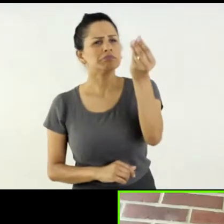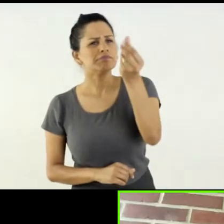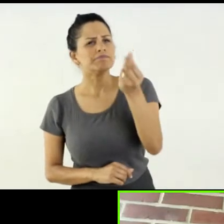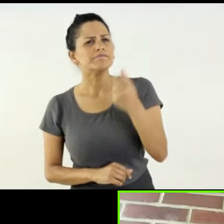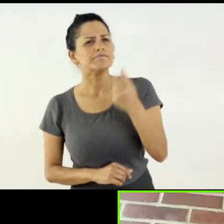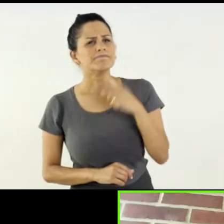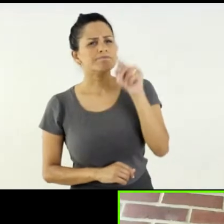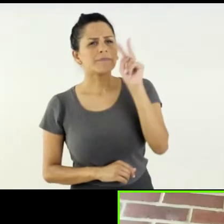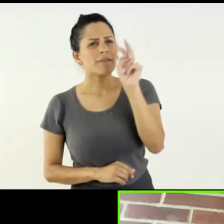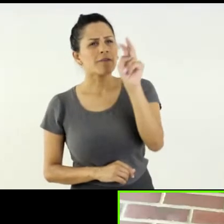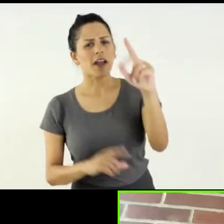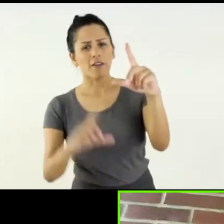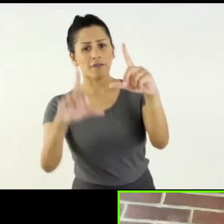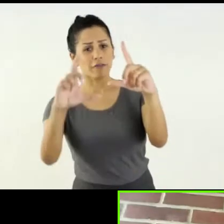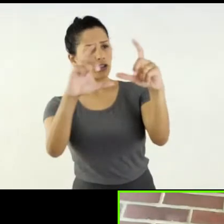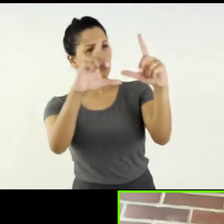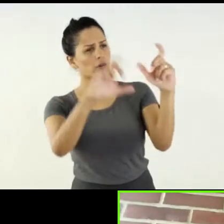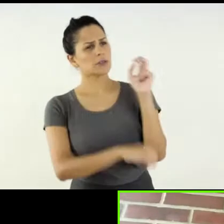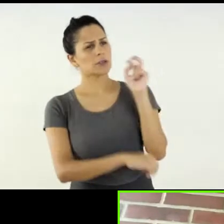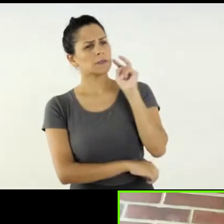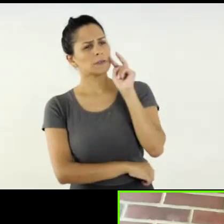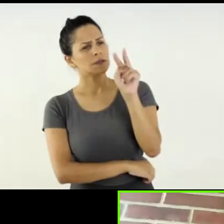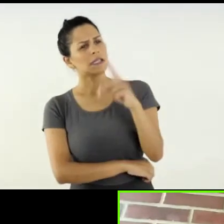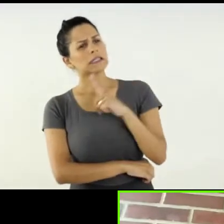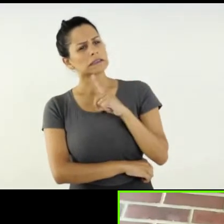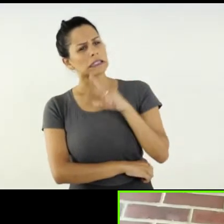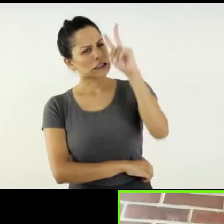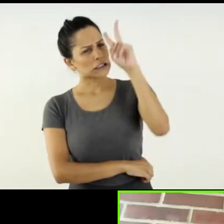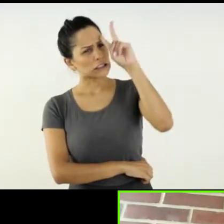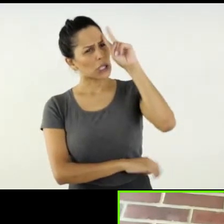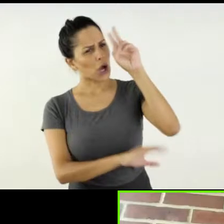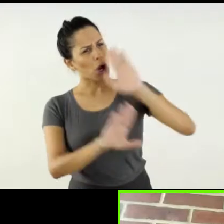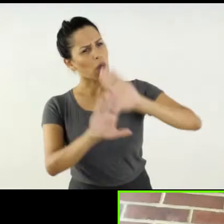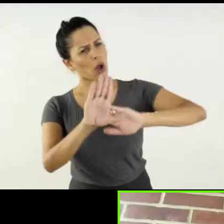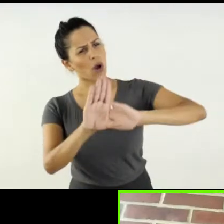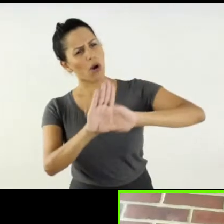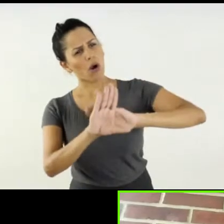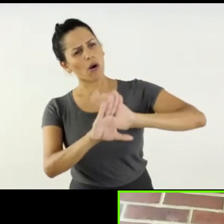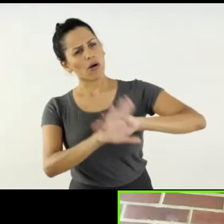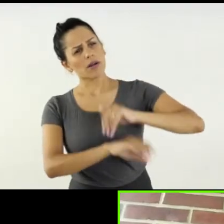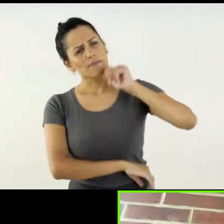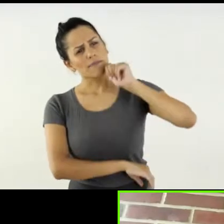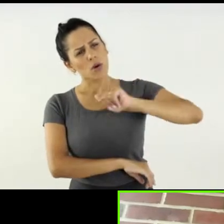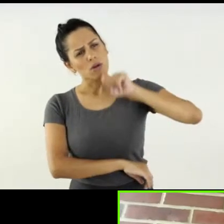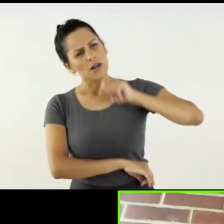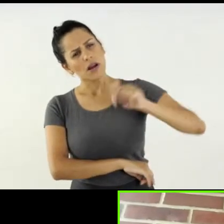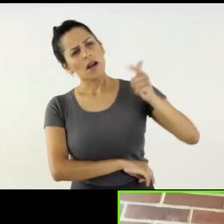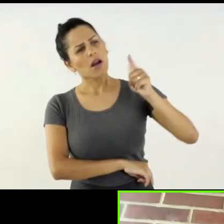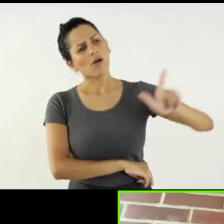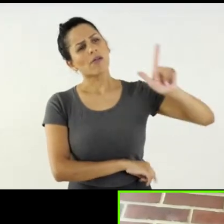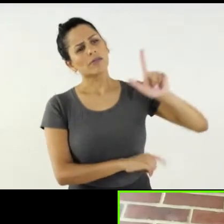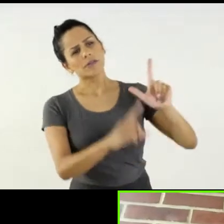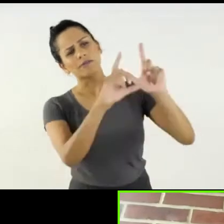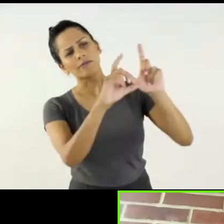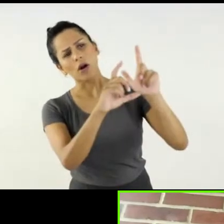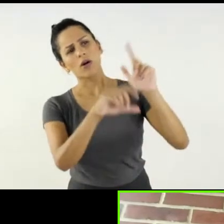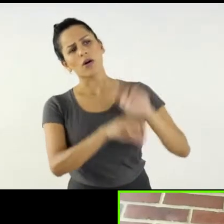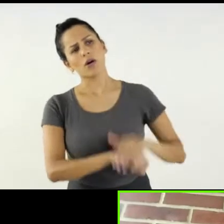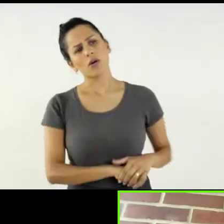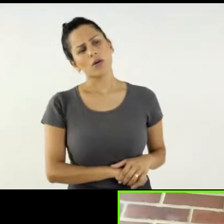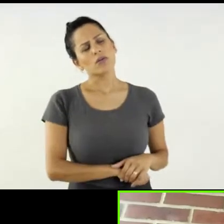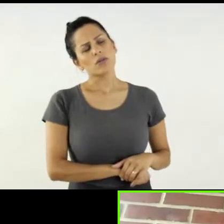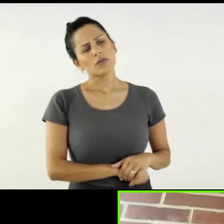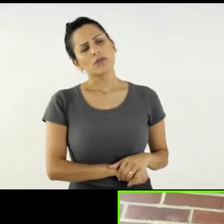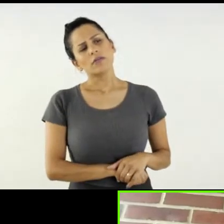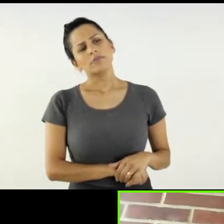women's hands, oftentimes intergenerationally, that I came into something like a practice. And